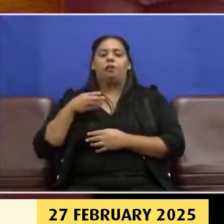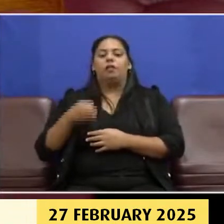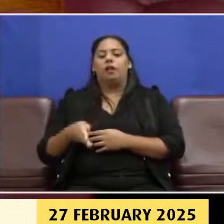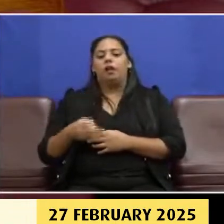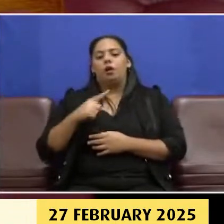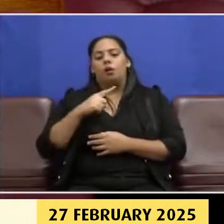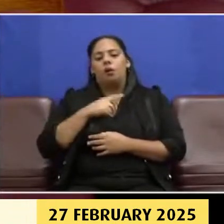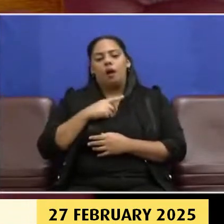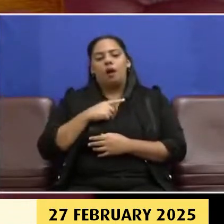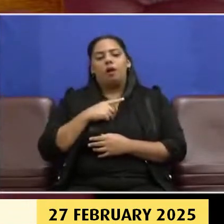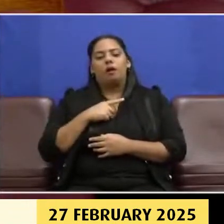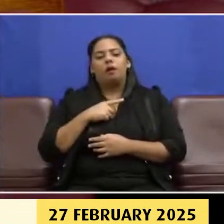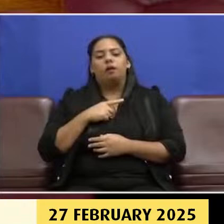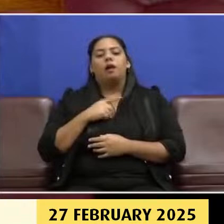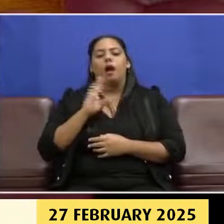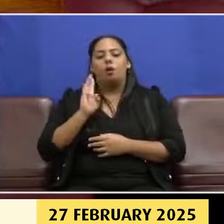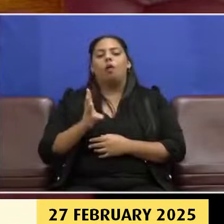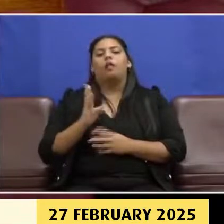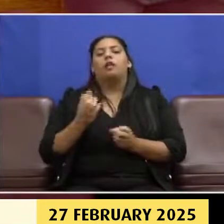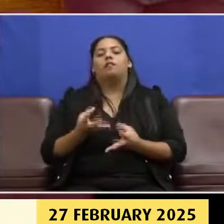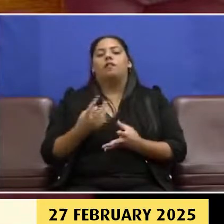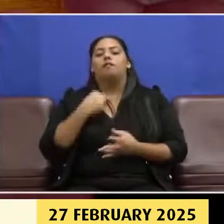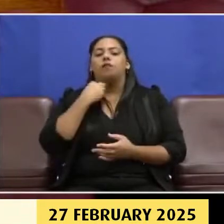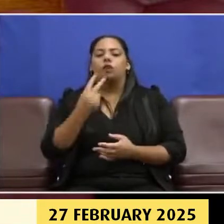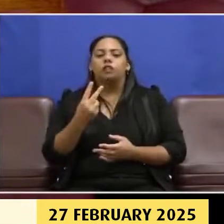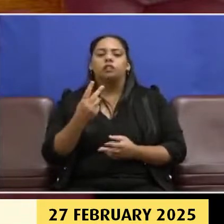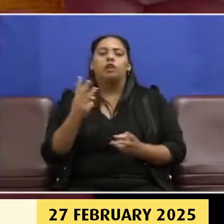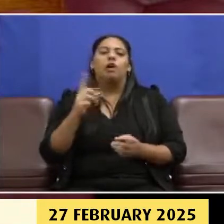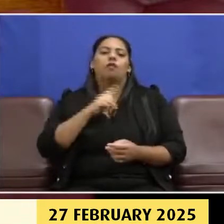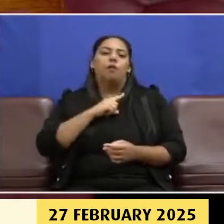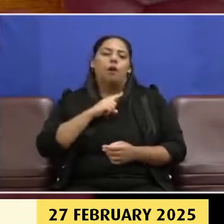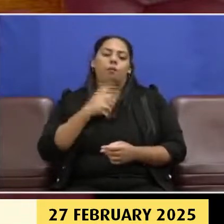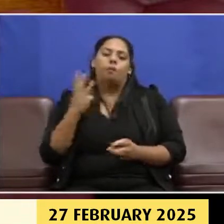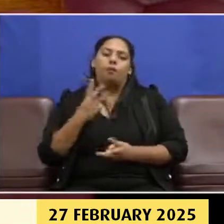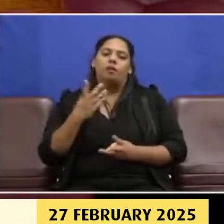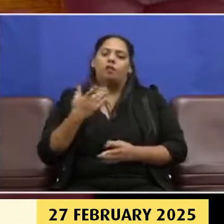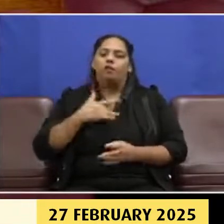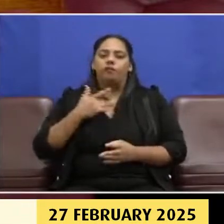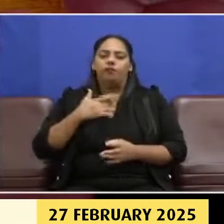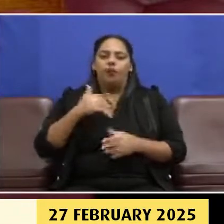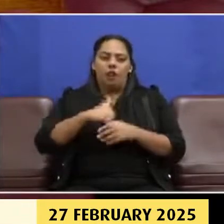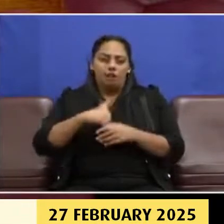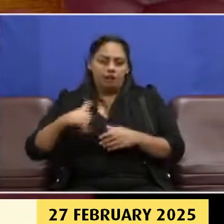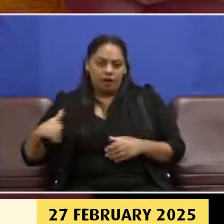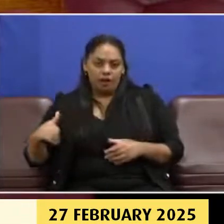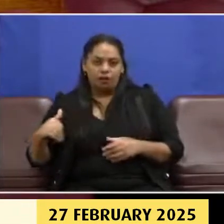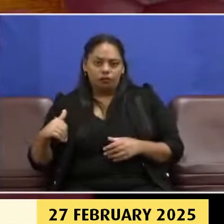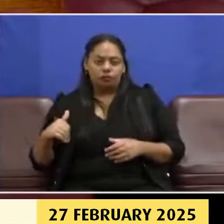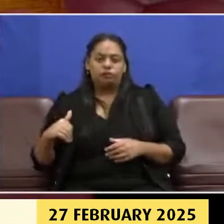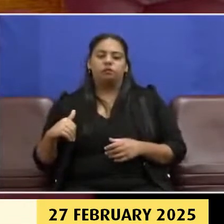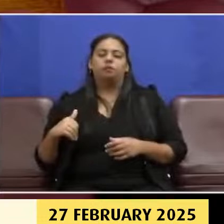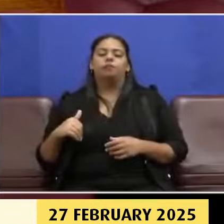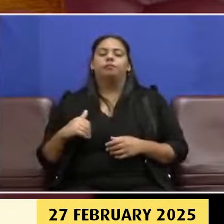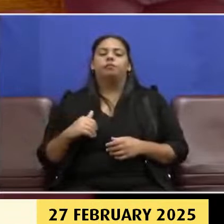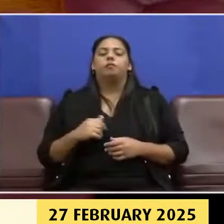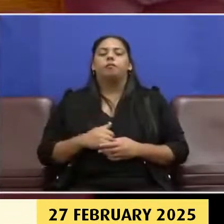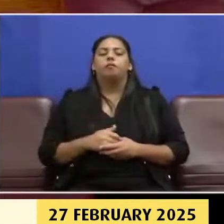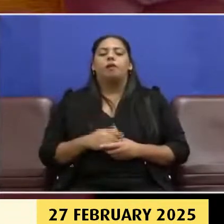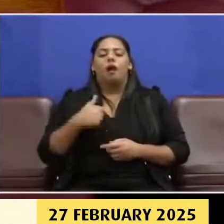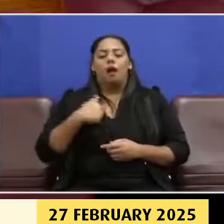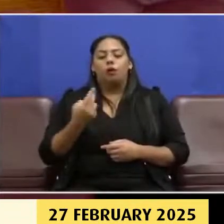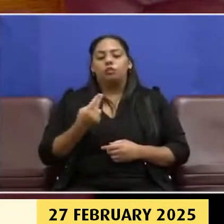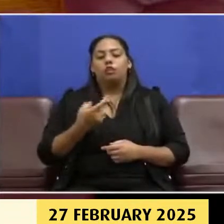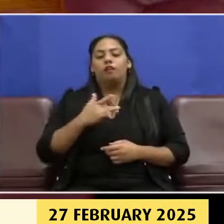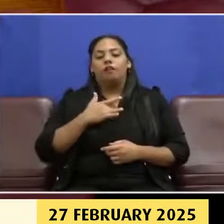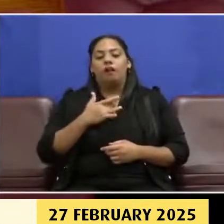giving a voice of those who often feel marginalized and also not heard in these leadership spaces. I also